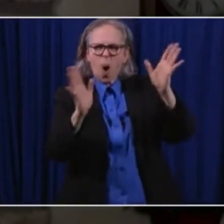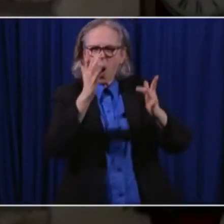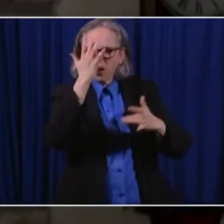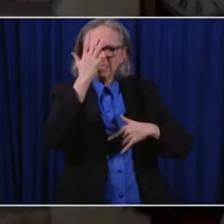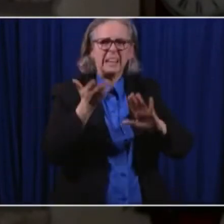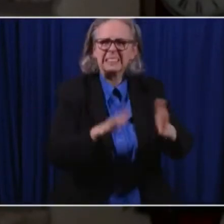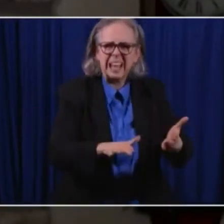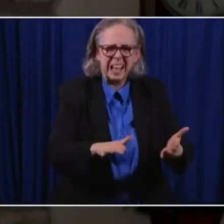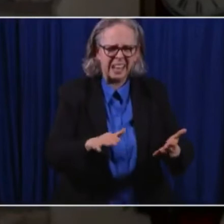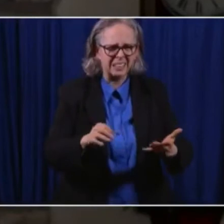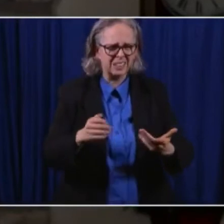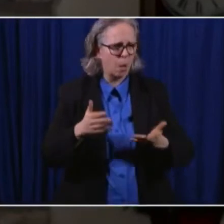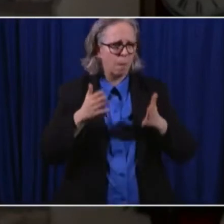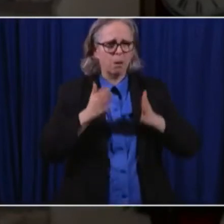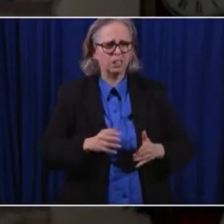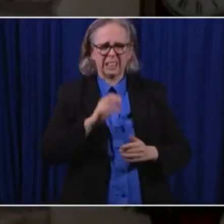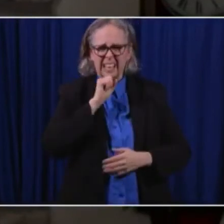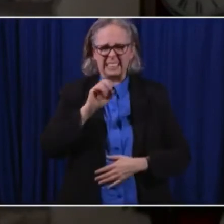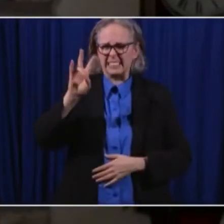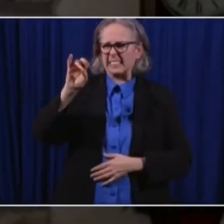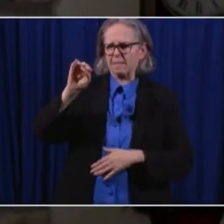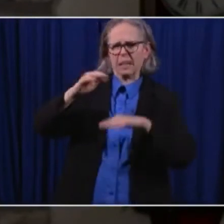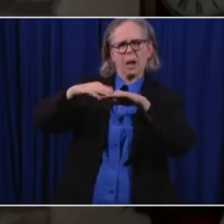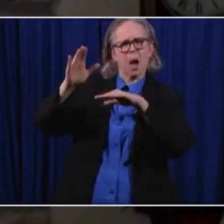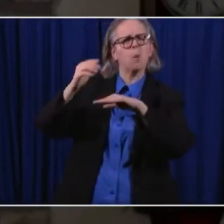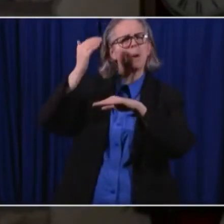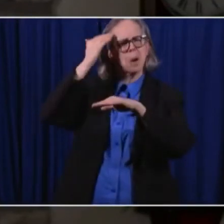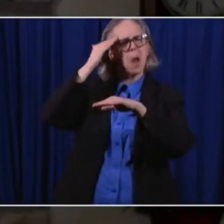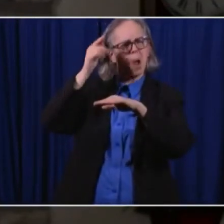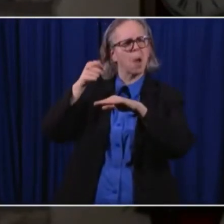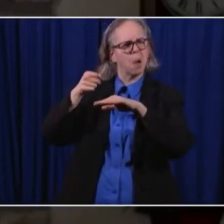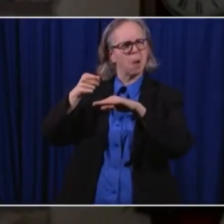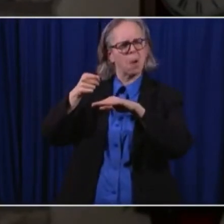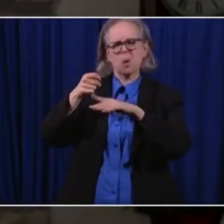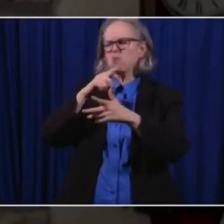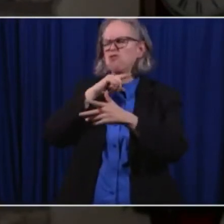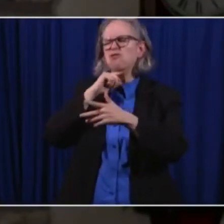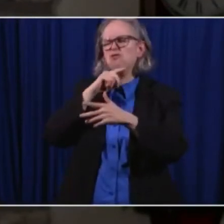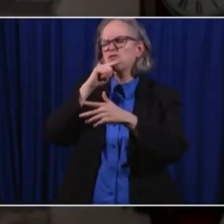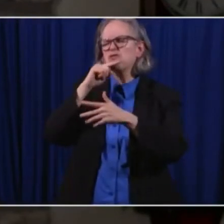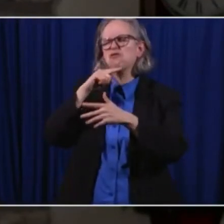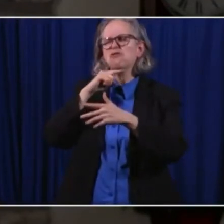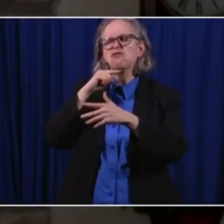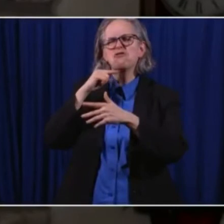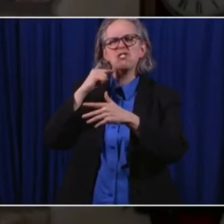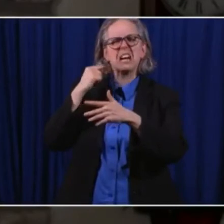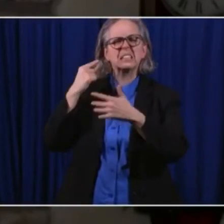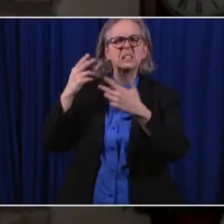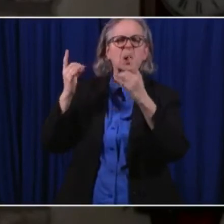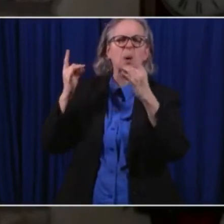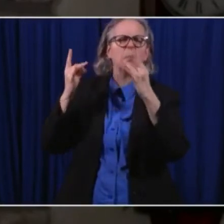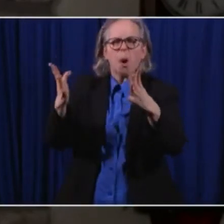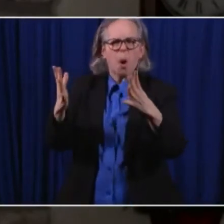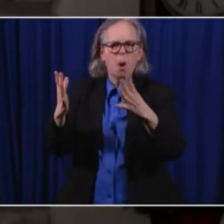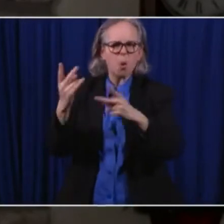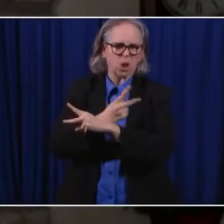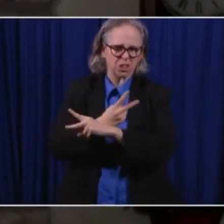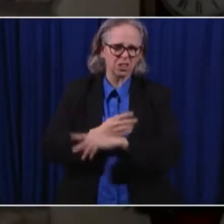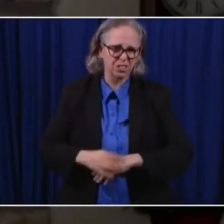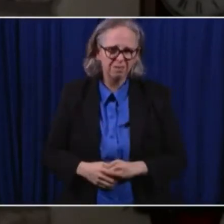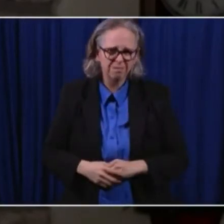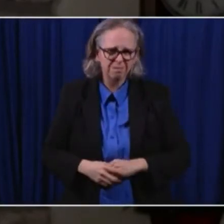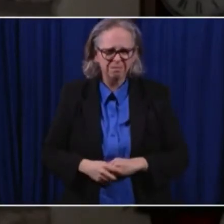rather dramatically. So you mentioned, each individual